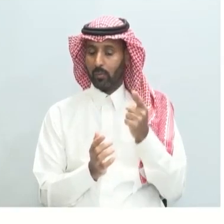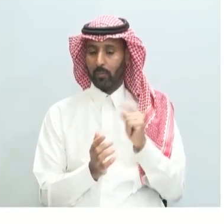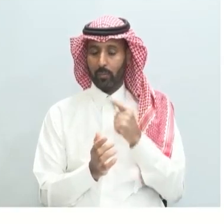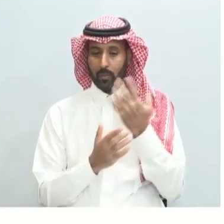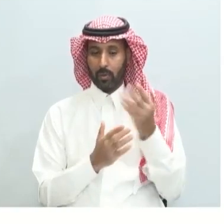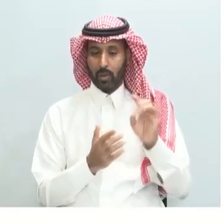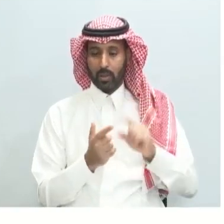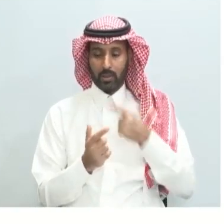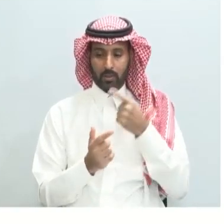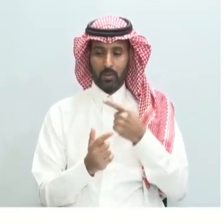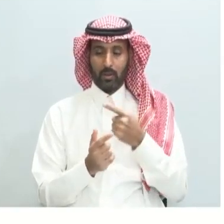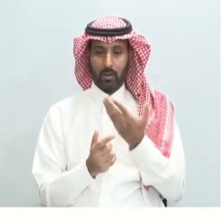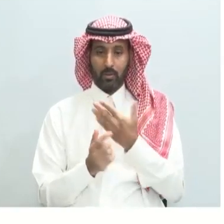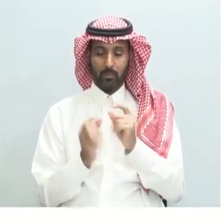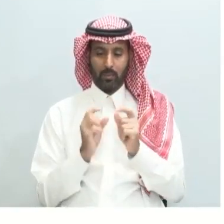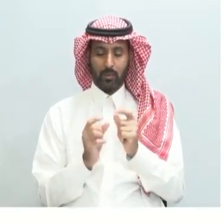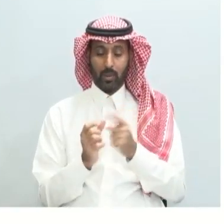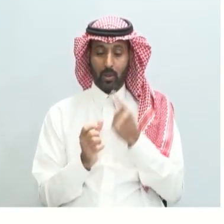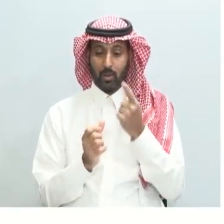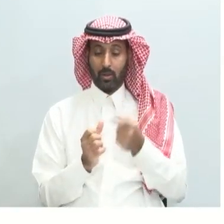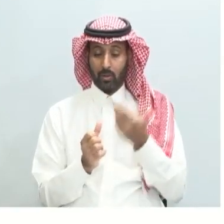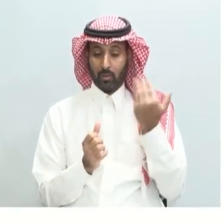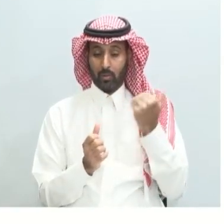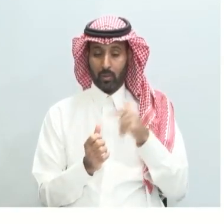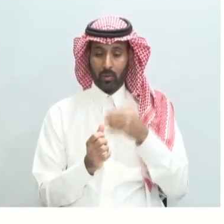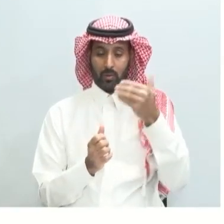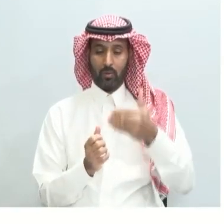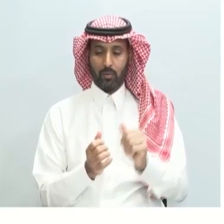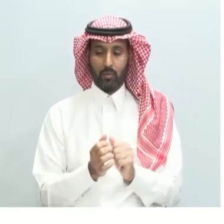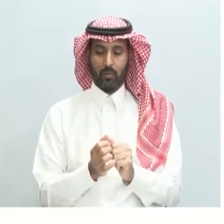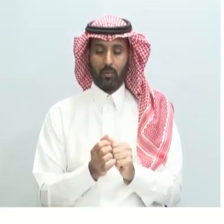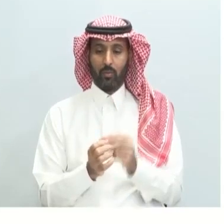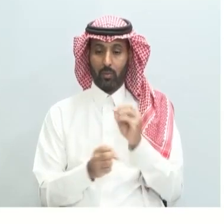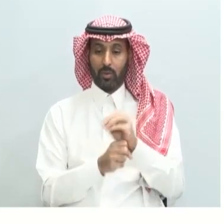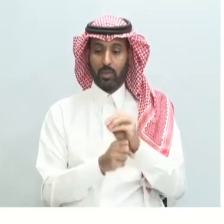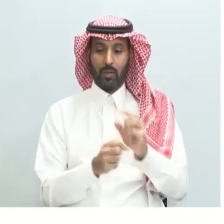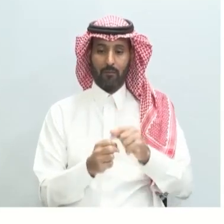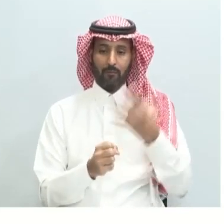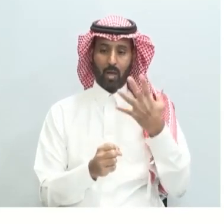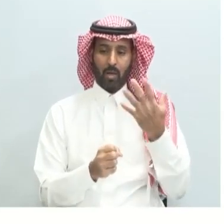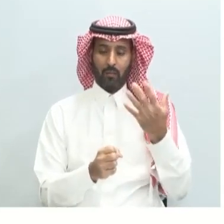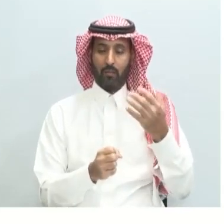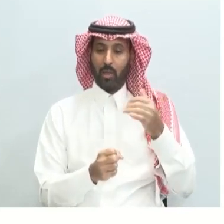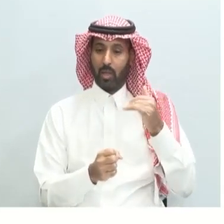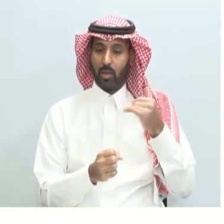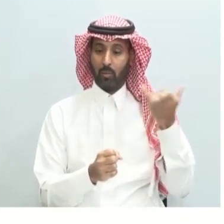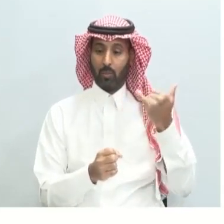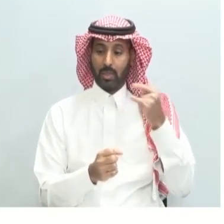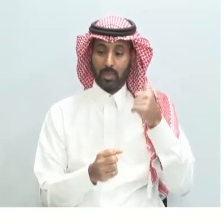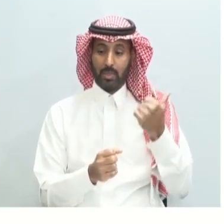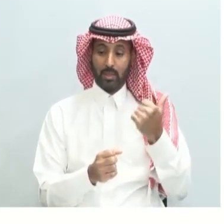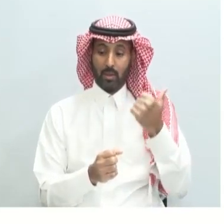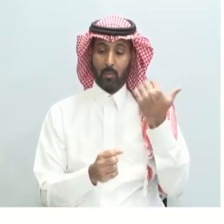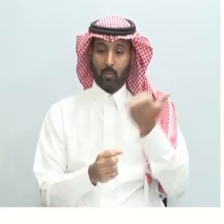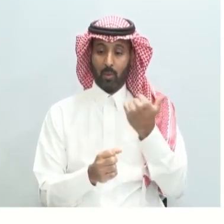a chant where we said that before this chant, we learned five important or six important